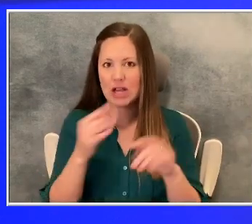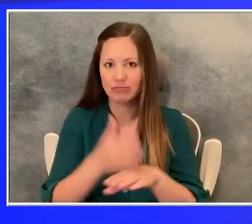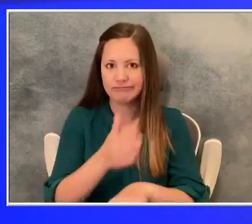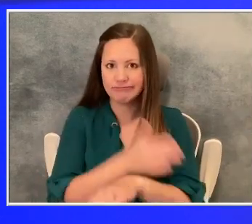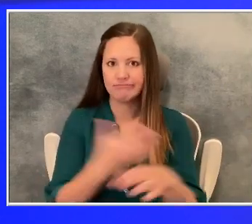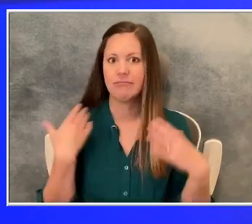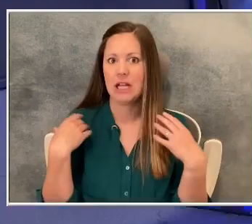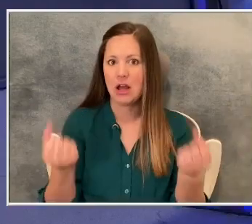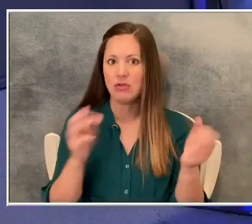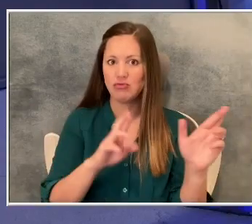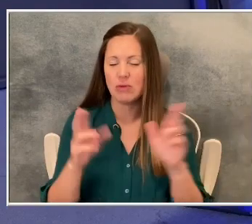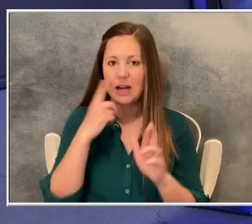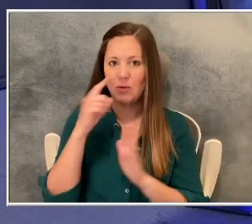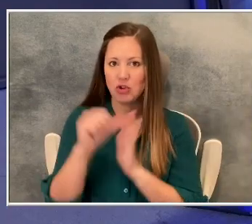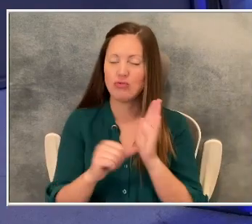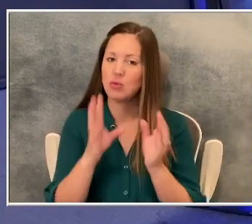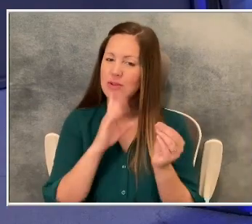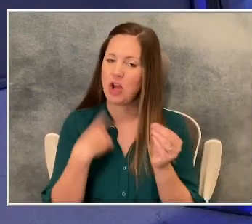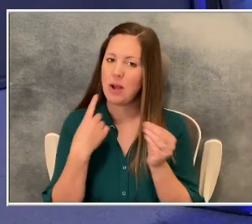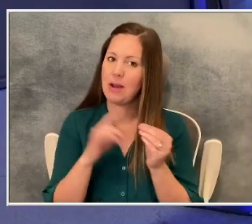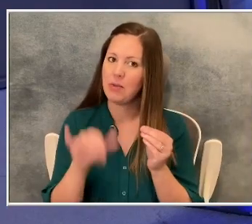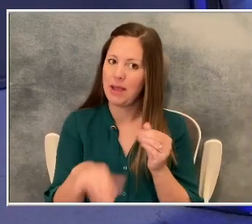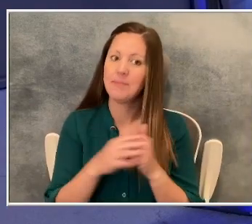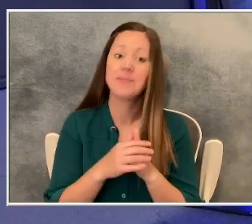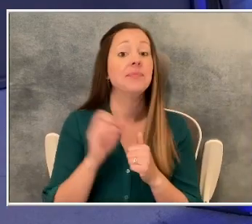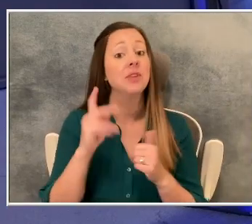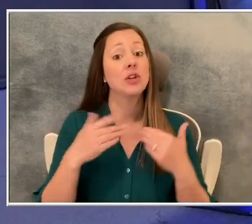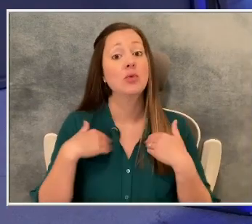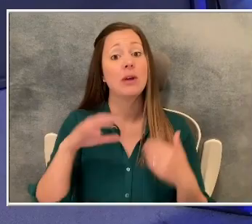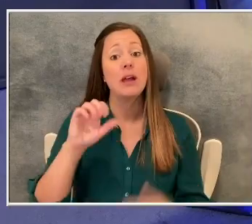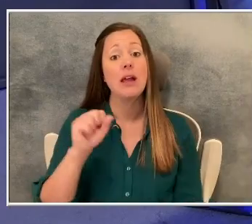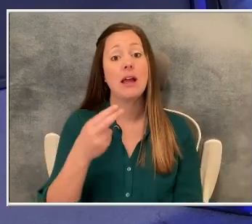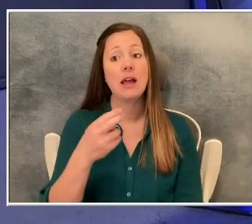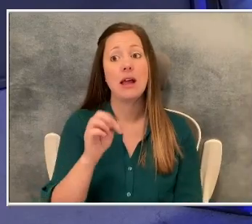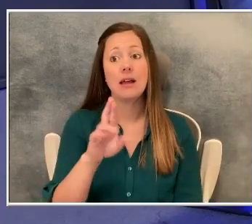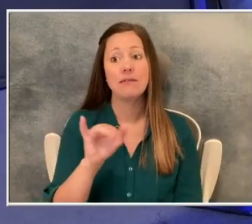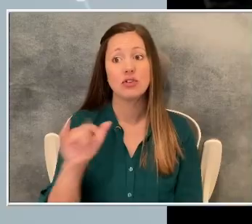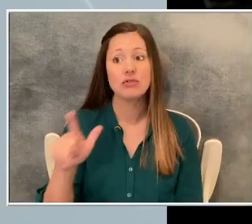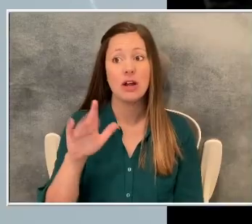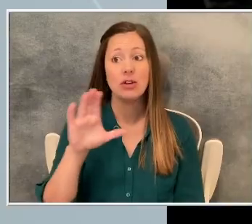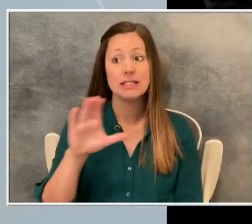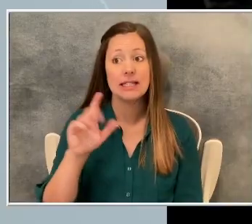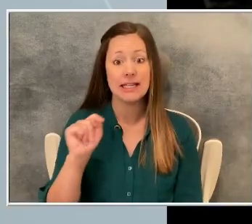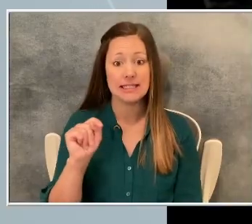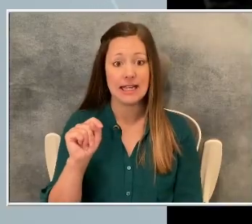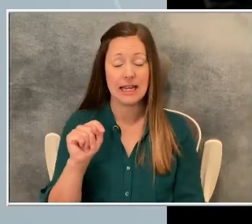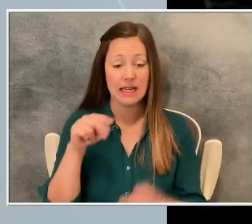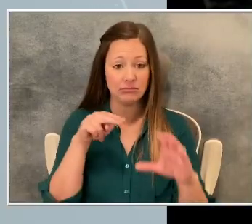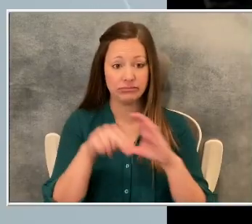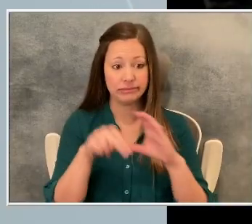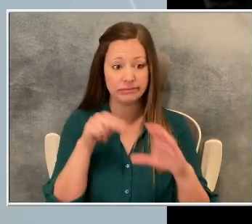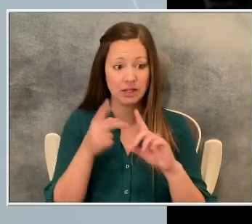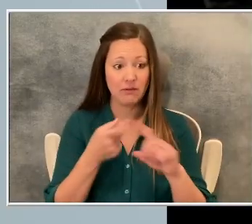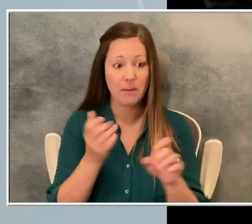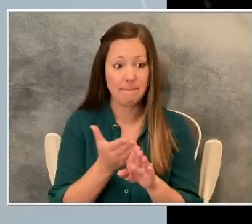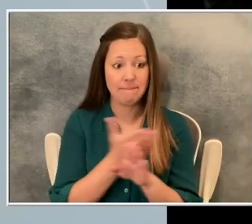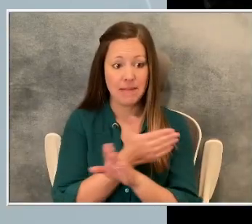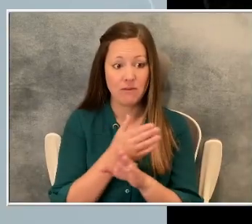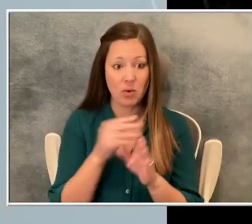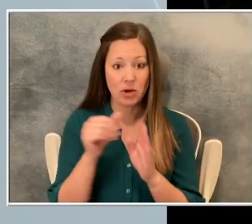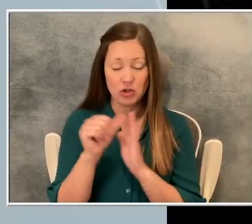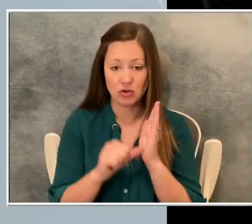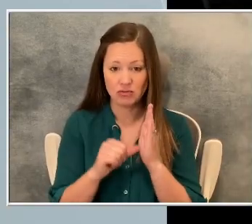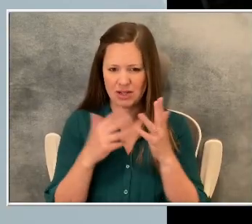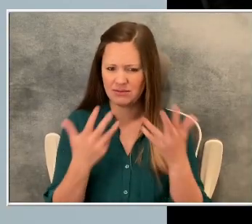that. All right, so we have Sheryl's CT scan from before her surgery. Tell us what we're looking at. Yeah, so